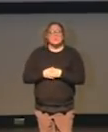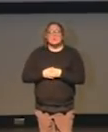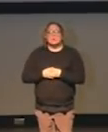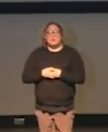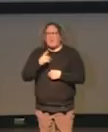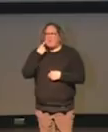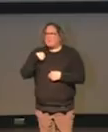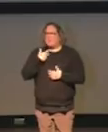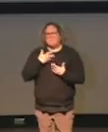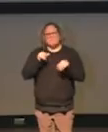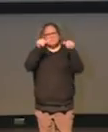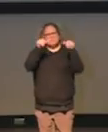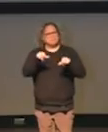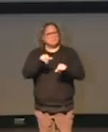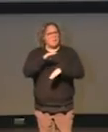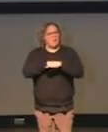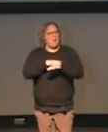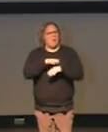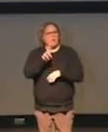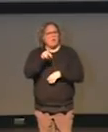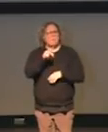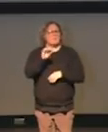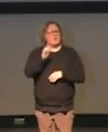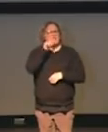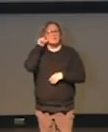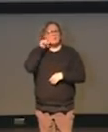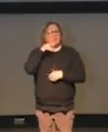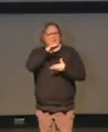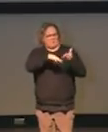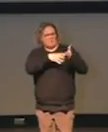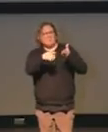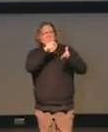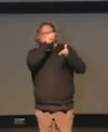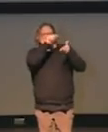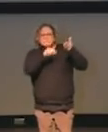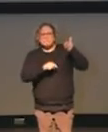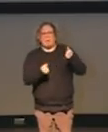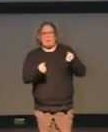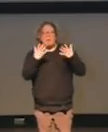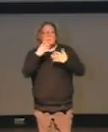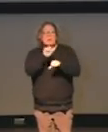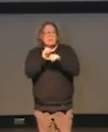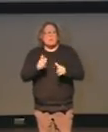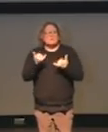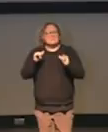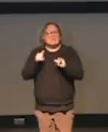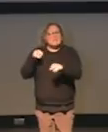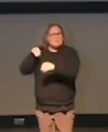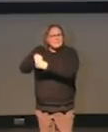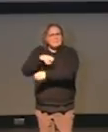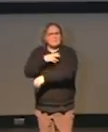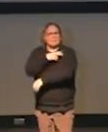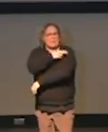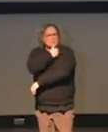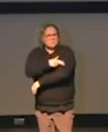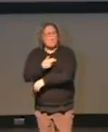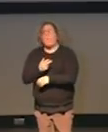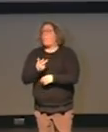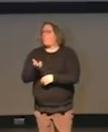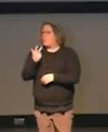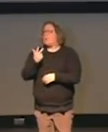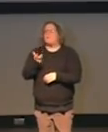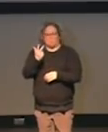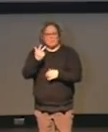we published it on the update yesterday as to how many were actually still in the hospital, but I don't recall. Three were still in the hospital.